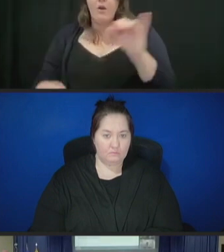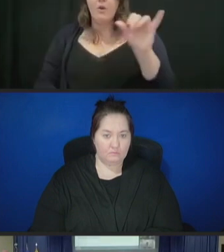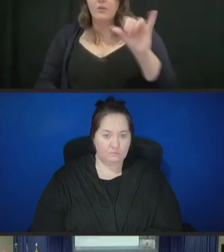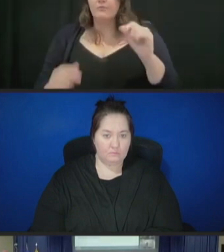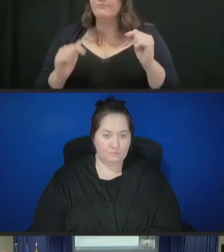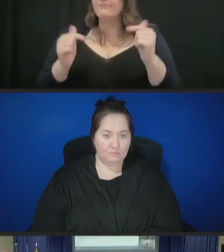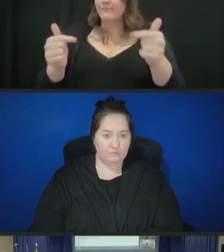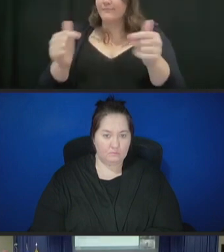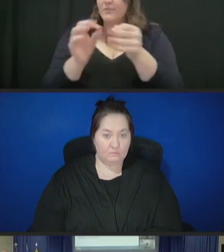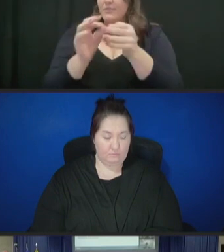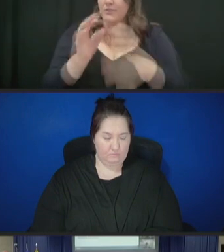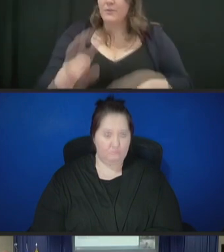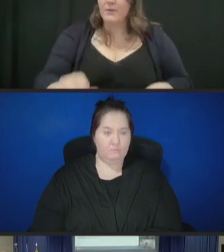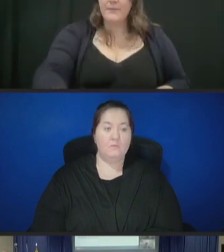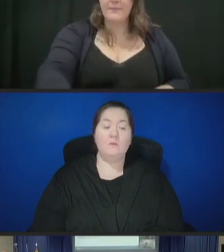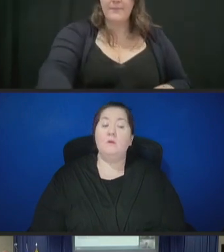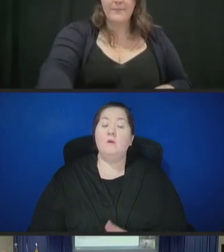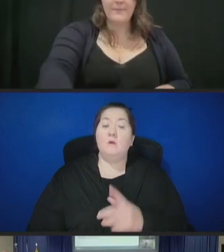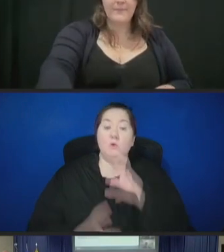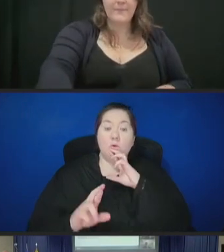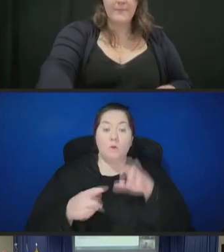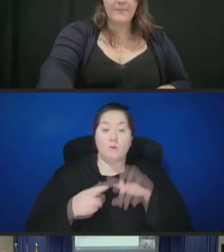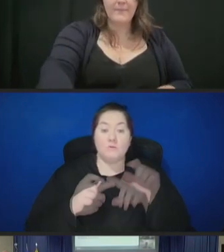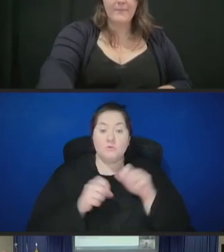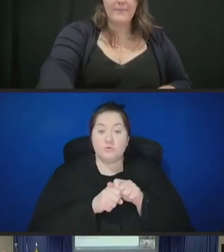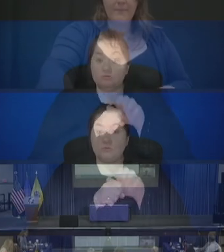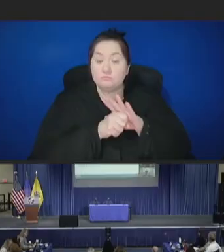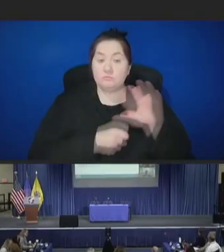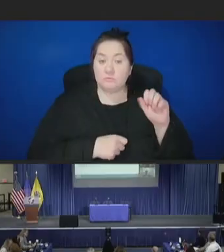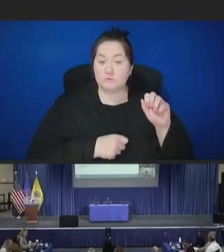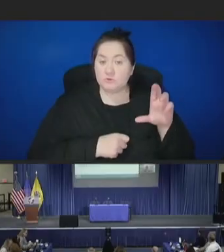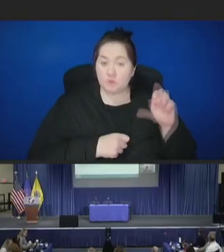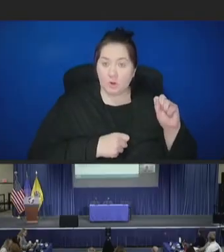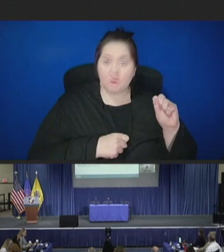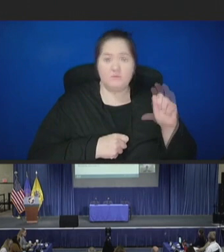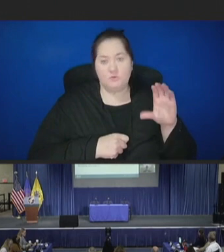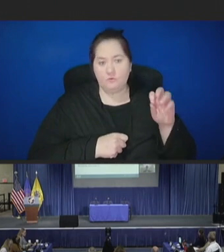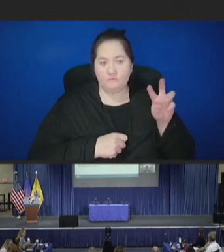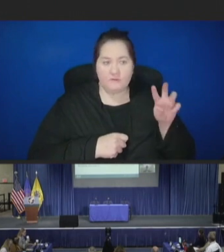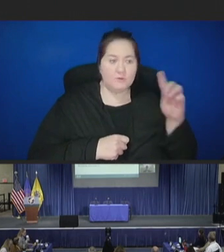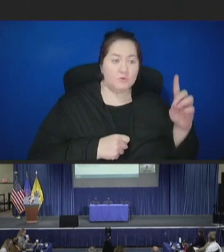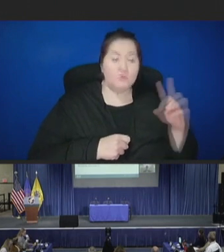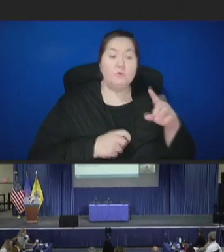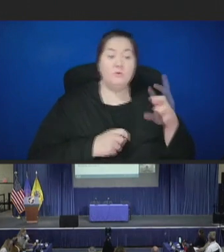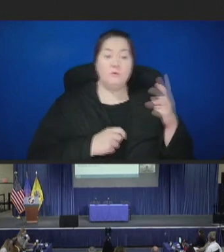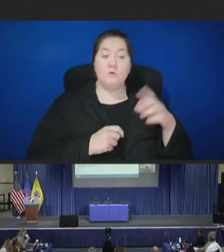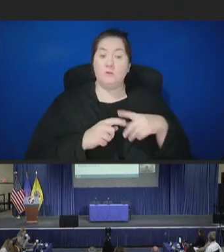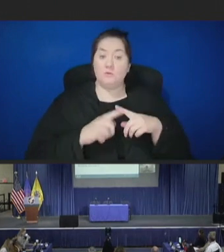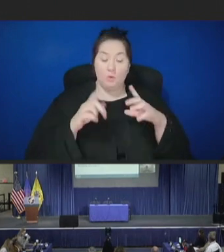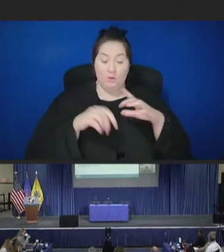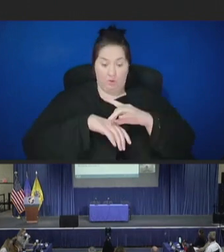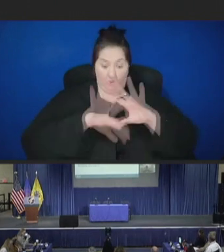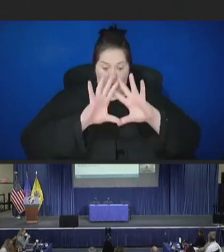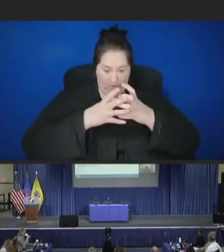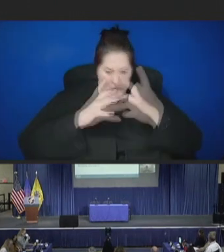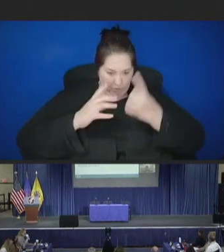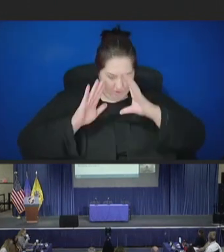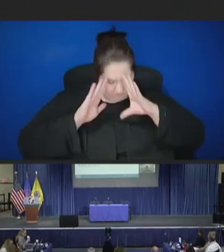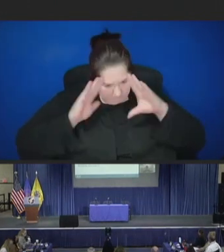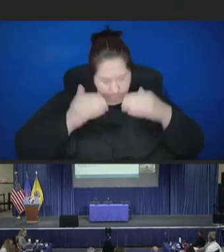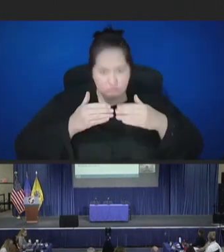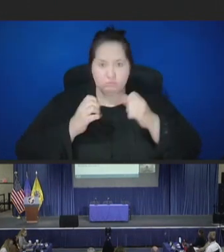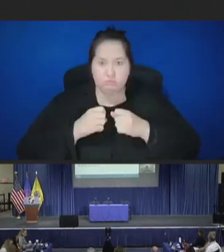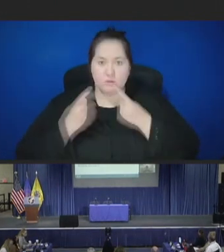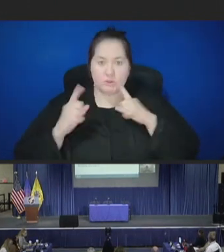think that the response to the SARS-CoV-2 pandemic has shown what a global singular focus can achieve. And this